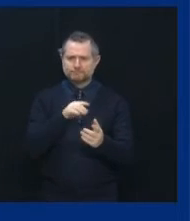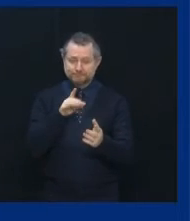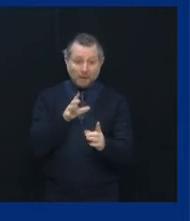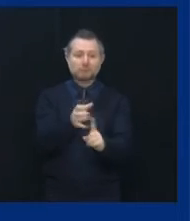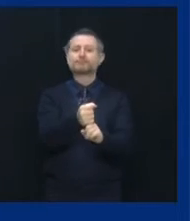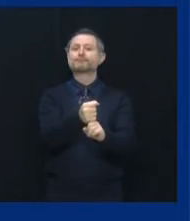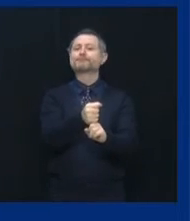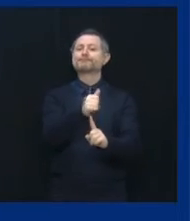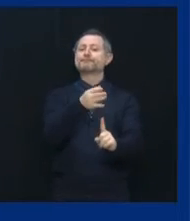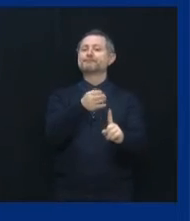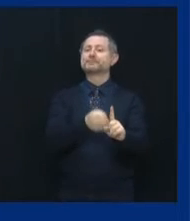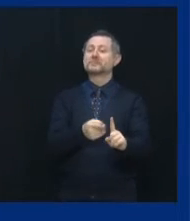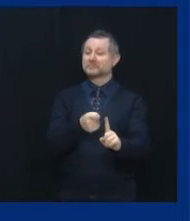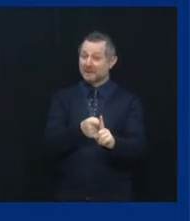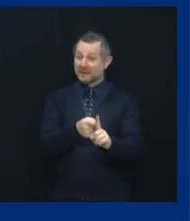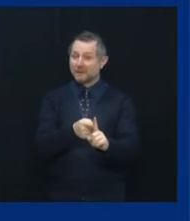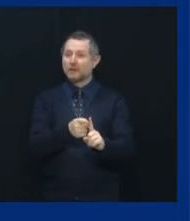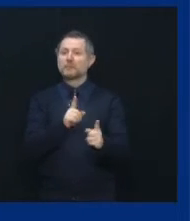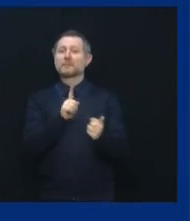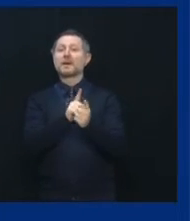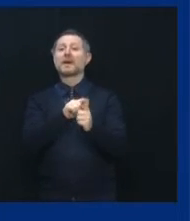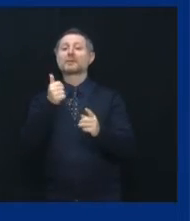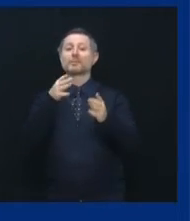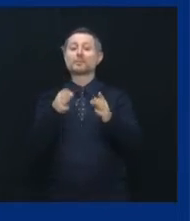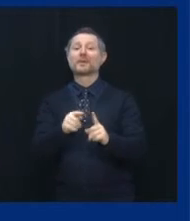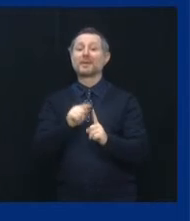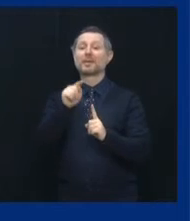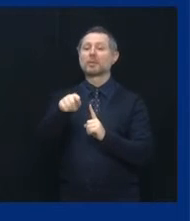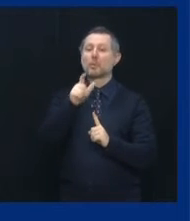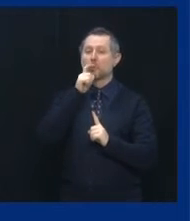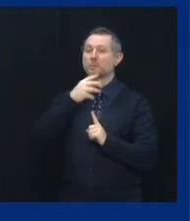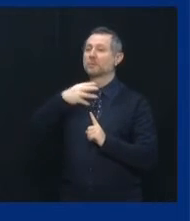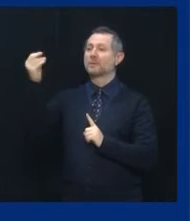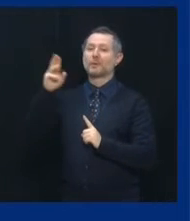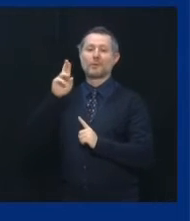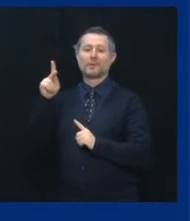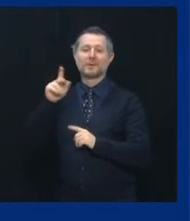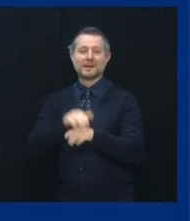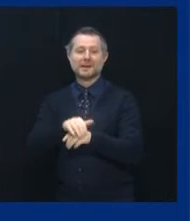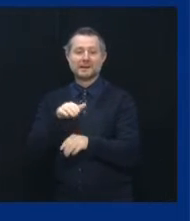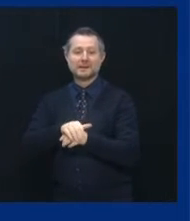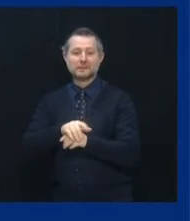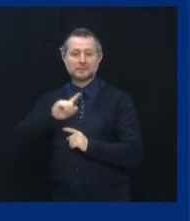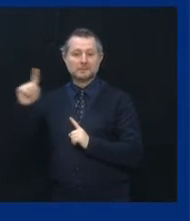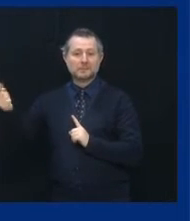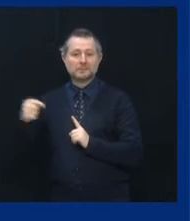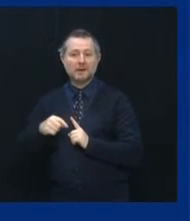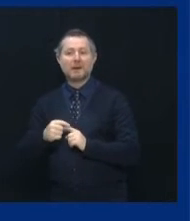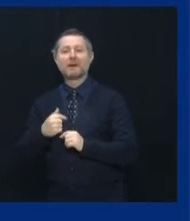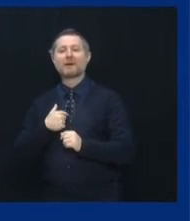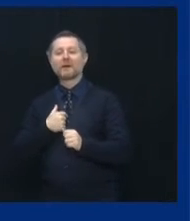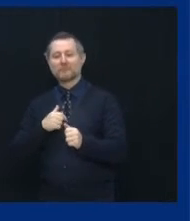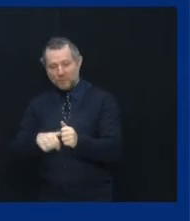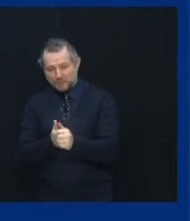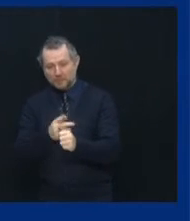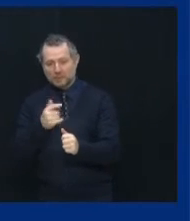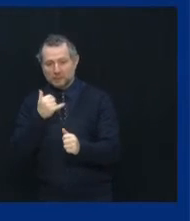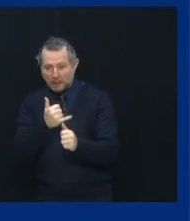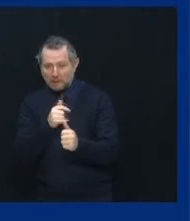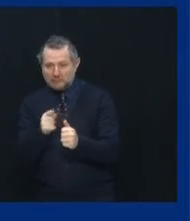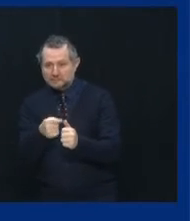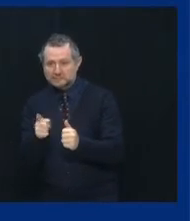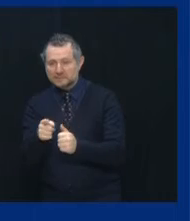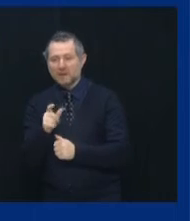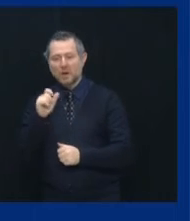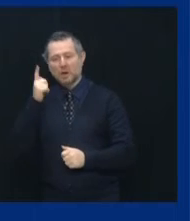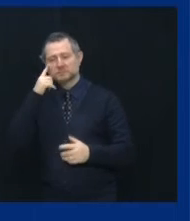a contact with somebody who had been in the United Kingdom. And so we follow up on this. And as the governor mentioned, the test for,